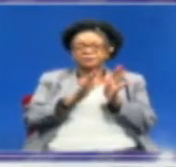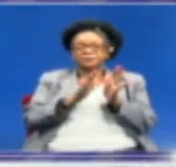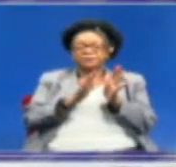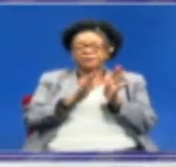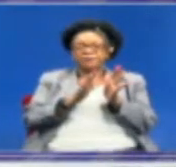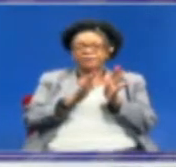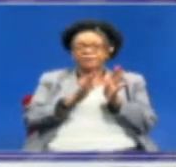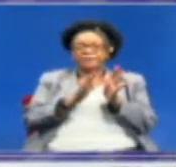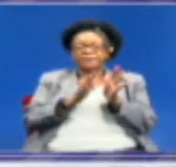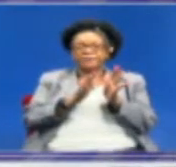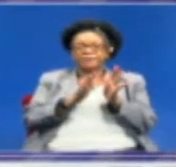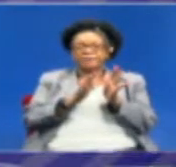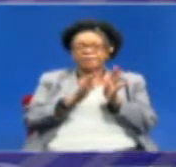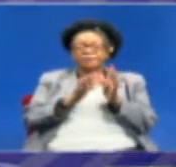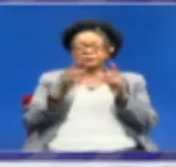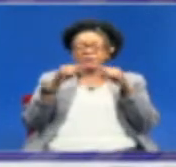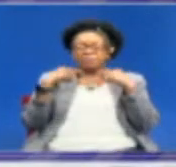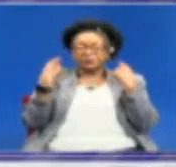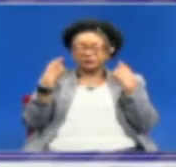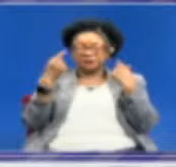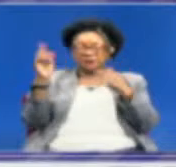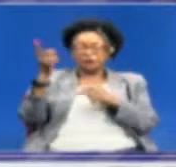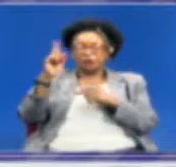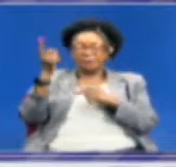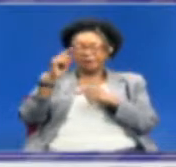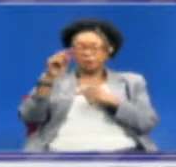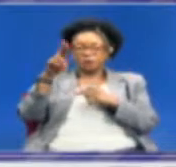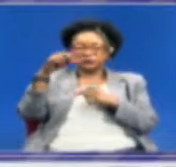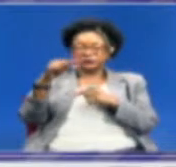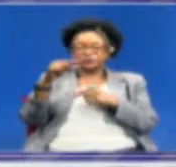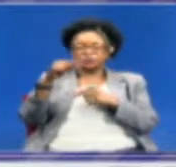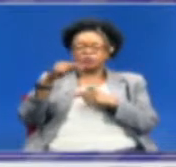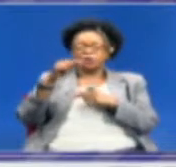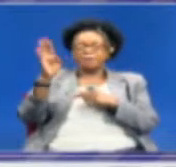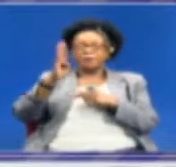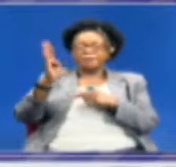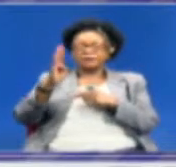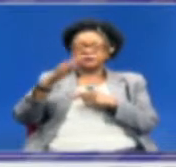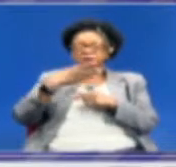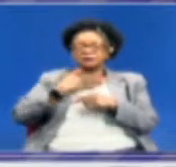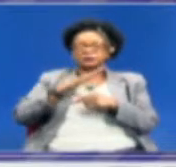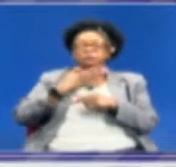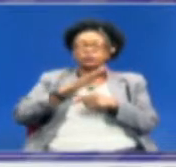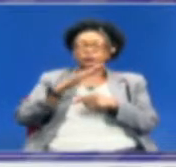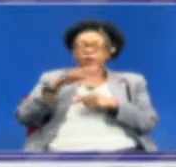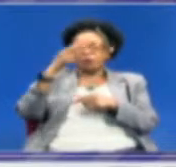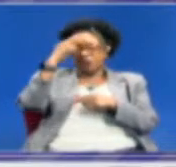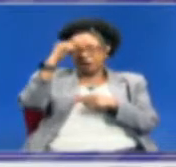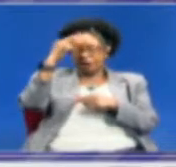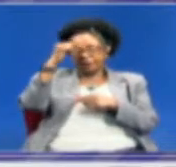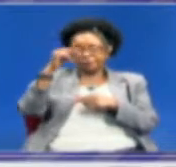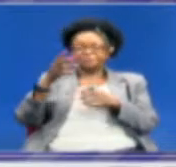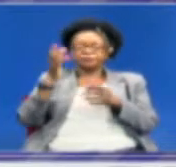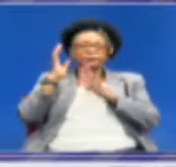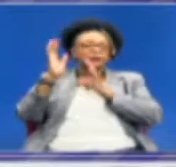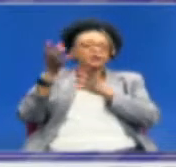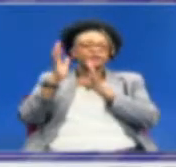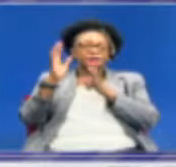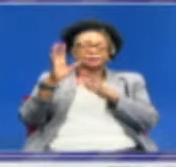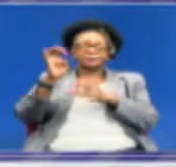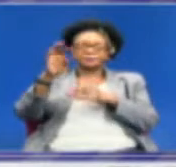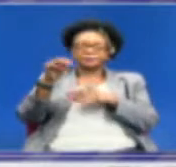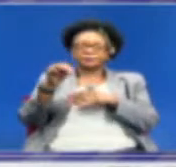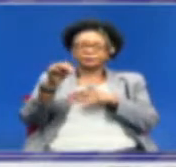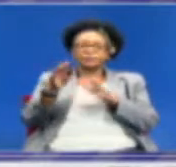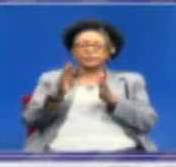The counties of Nairobi, Uasin Gishu, Samburu, Bomet, Narok, Kitui, Busia, Kilifi, Elgeyo Marakwet,